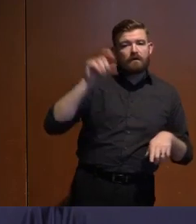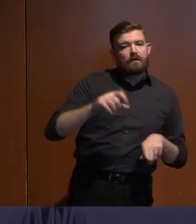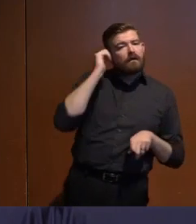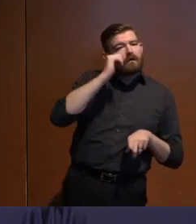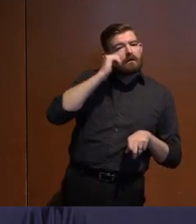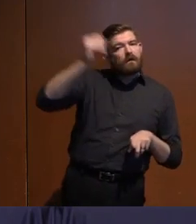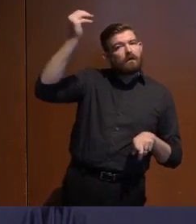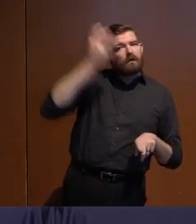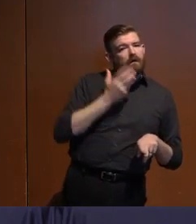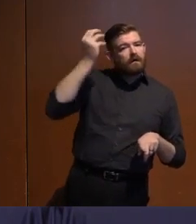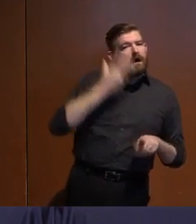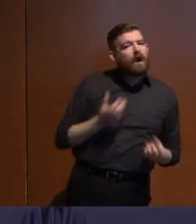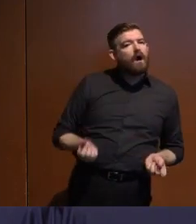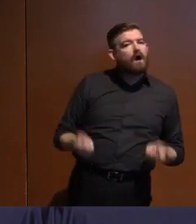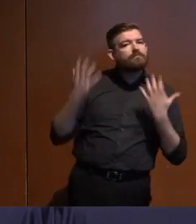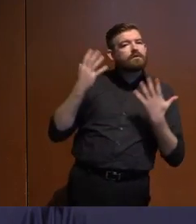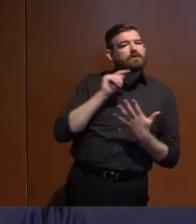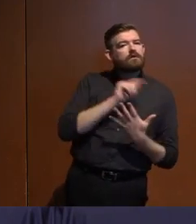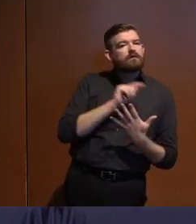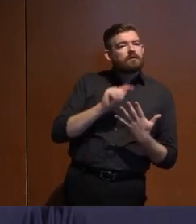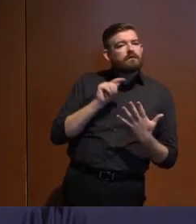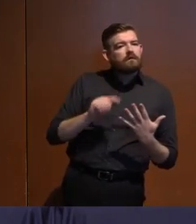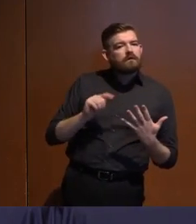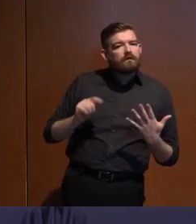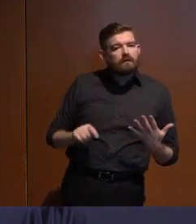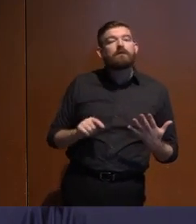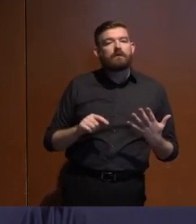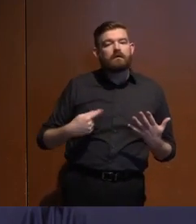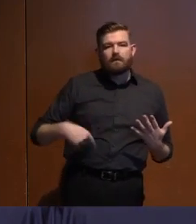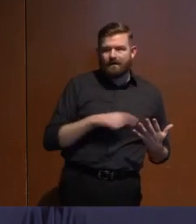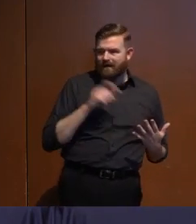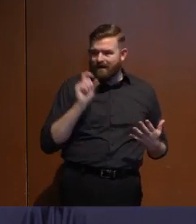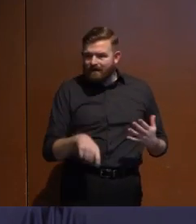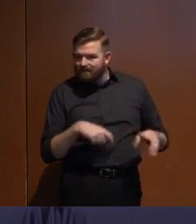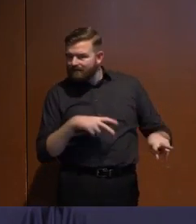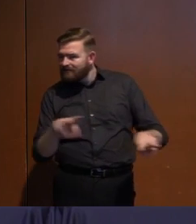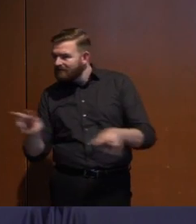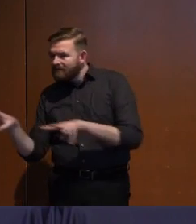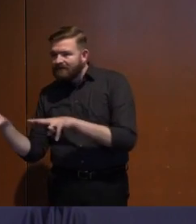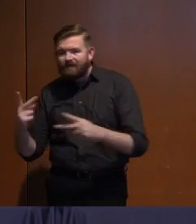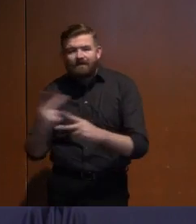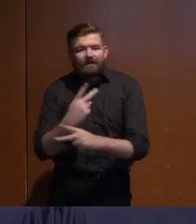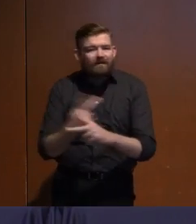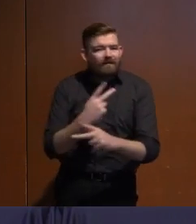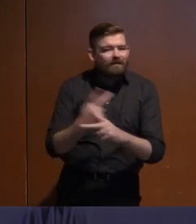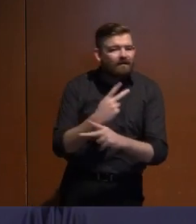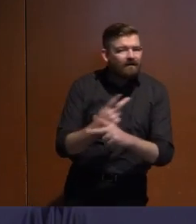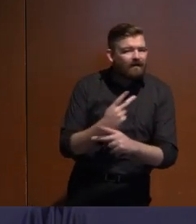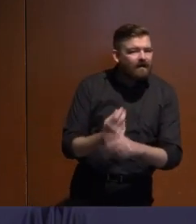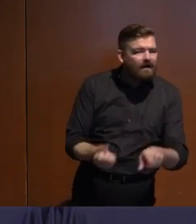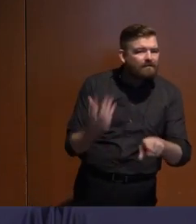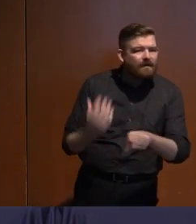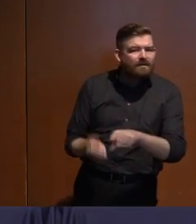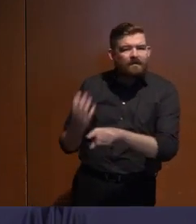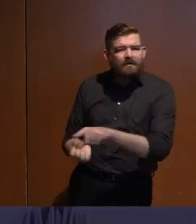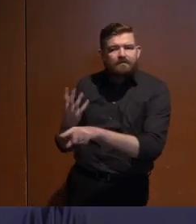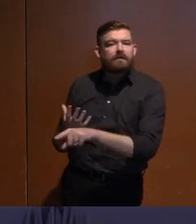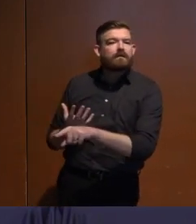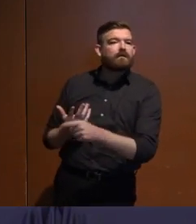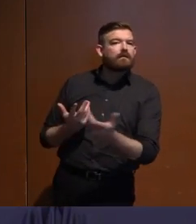us to more efficiently and effectively manage the flow of PPE and to have the most up-to-date data